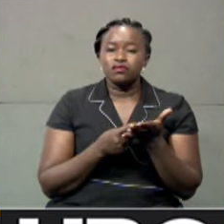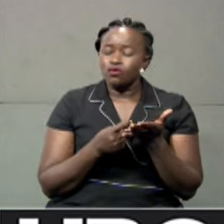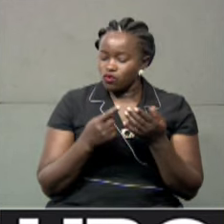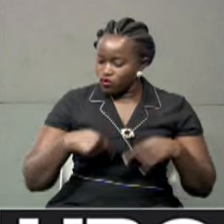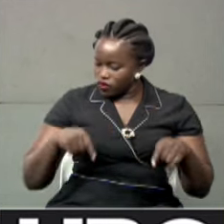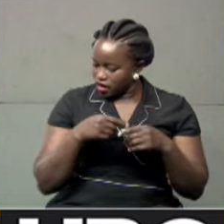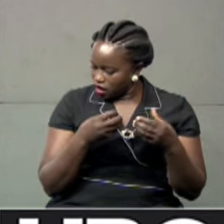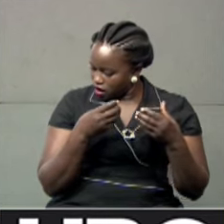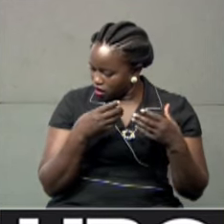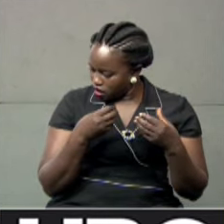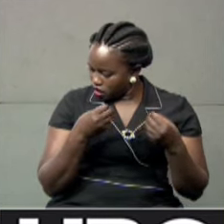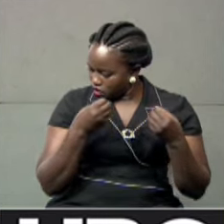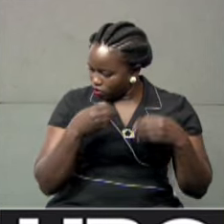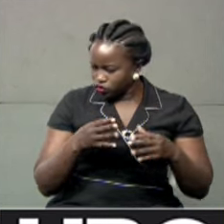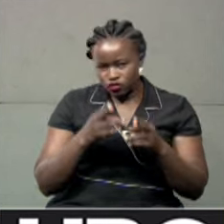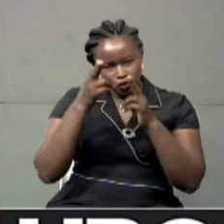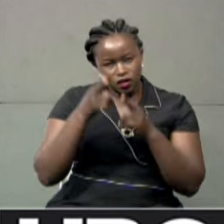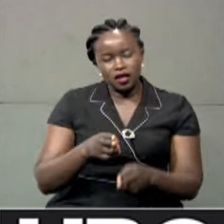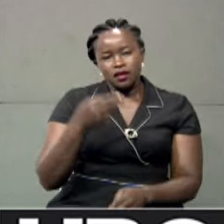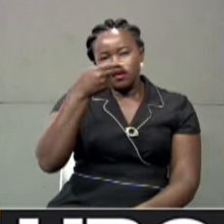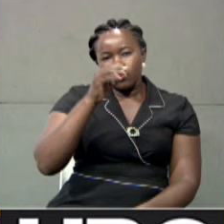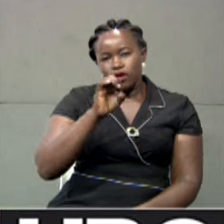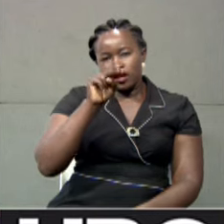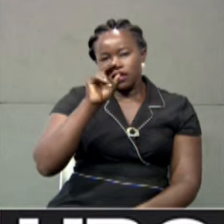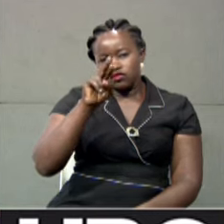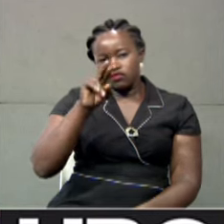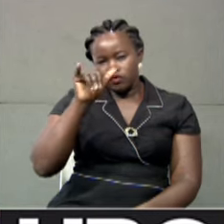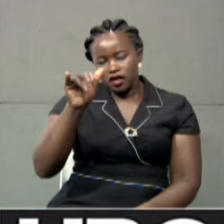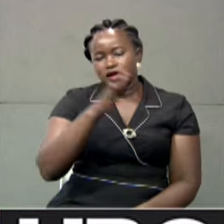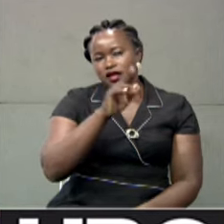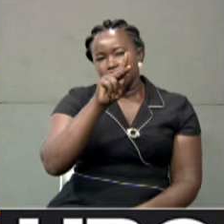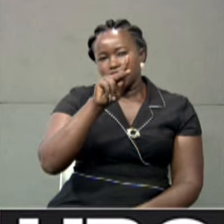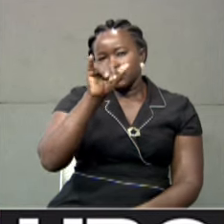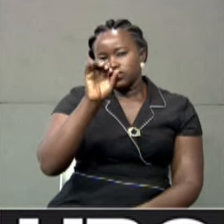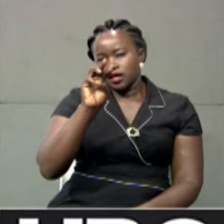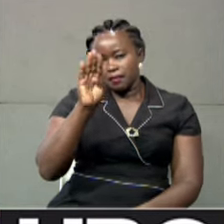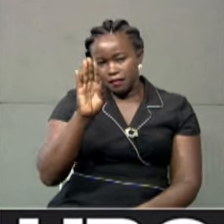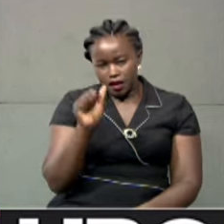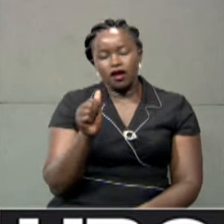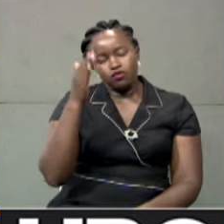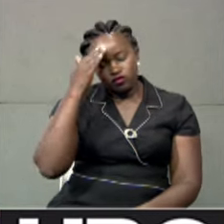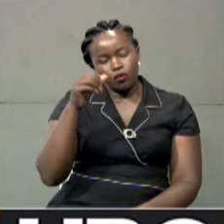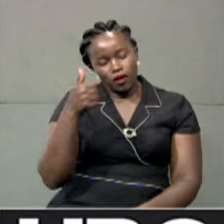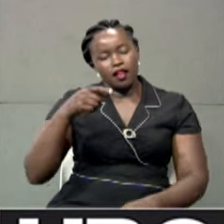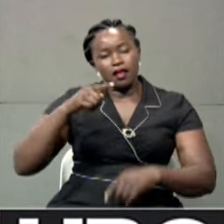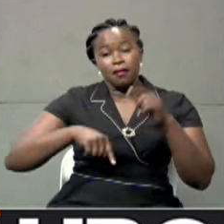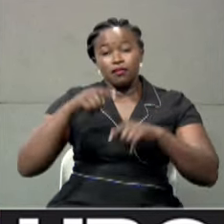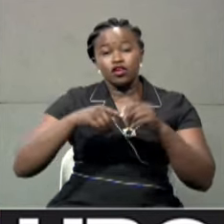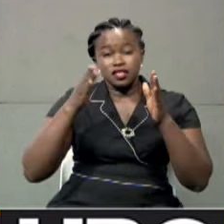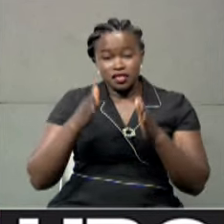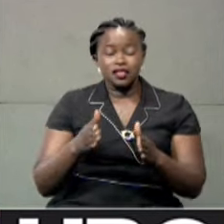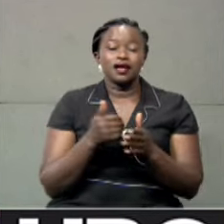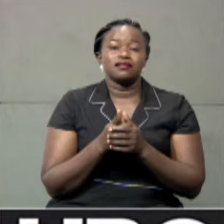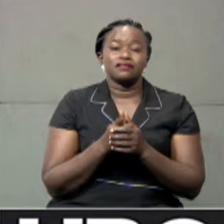Honorable Henry Chemba Kisada Magumba, a renowned politician, a